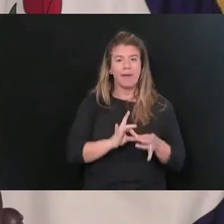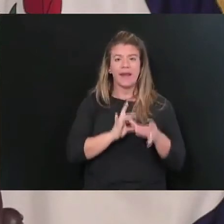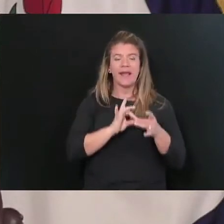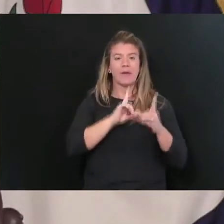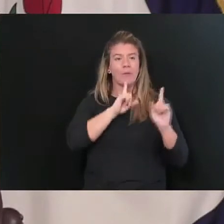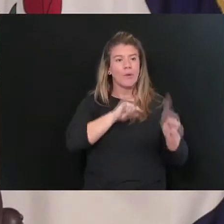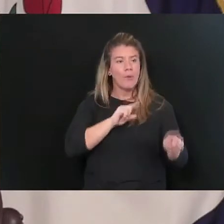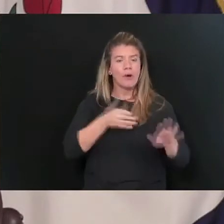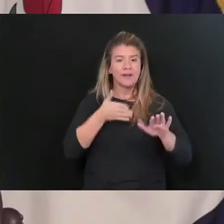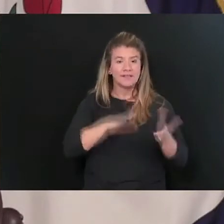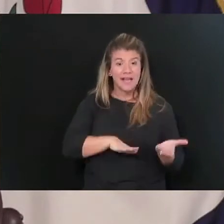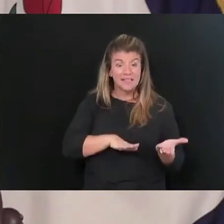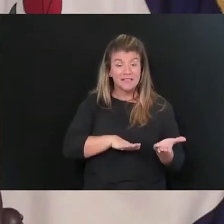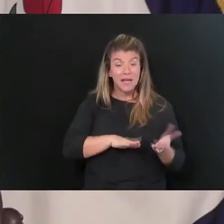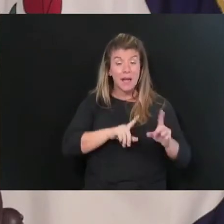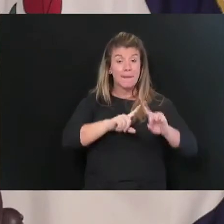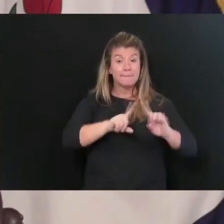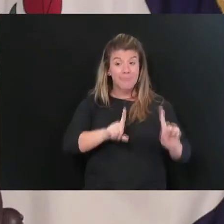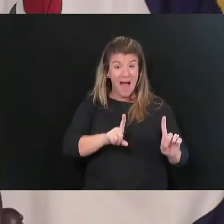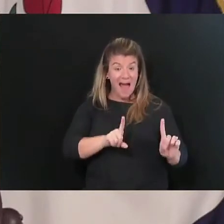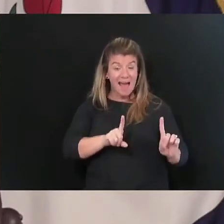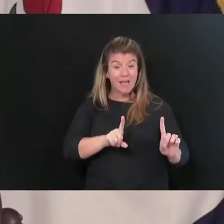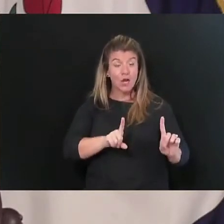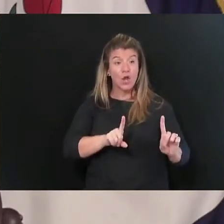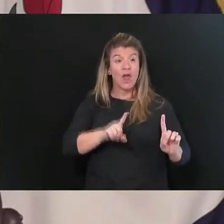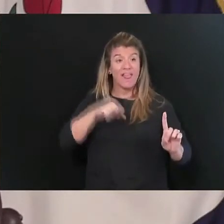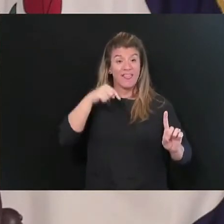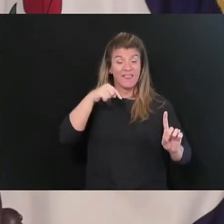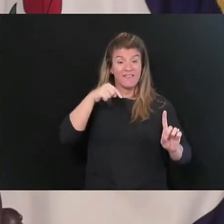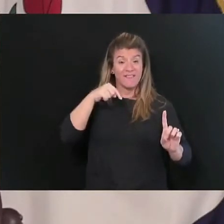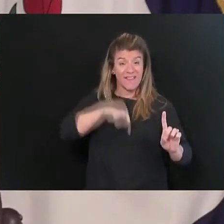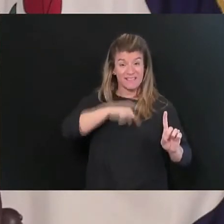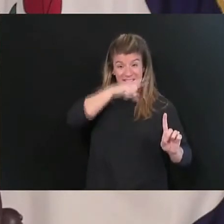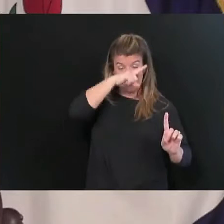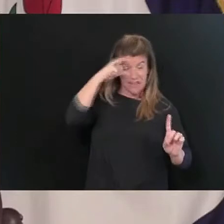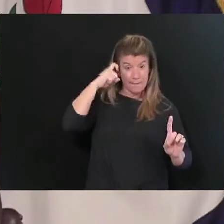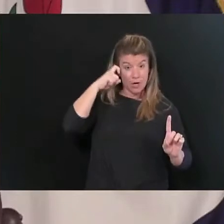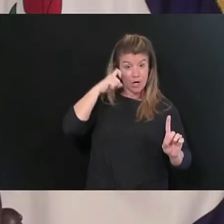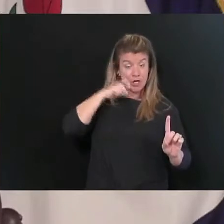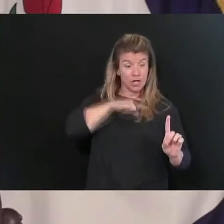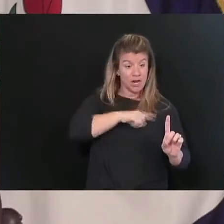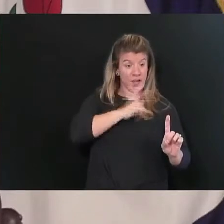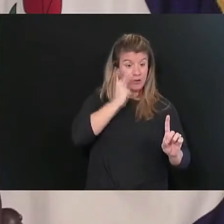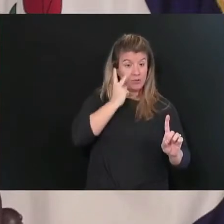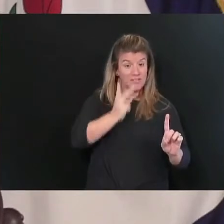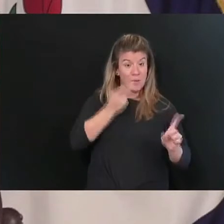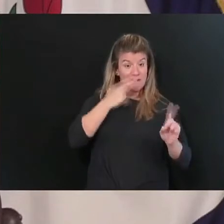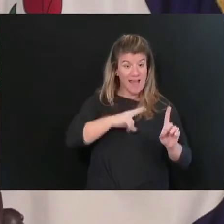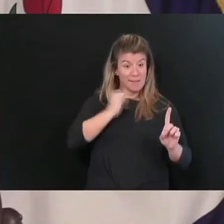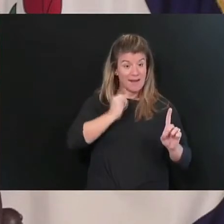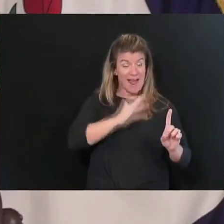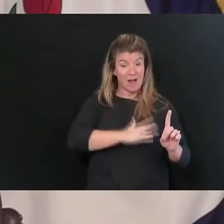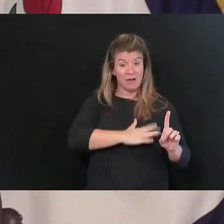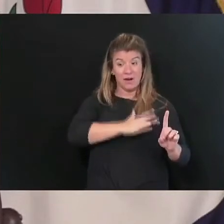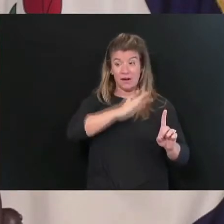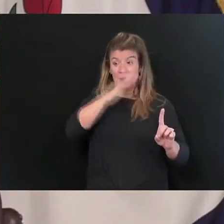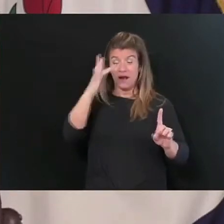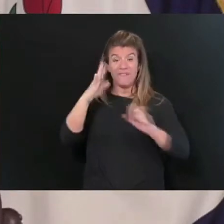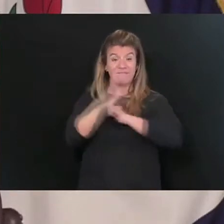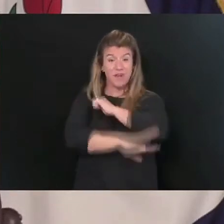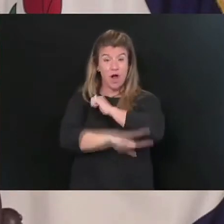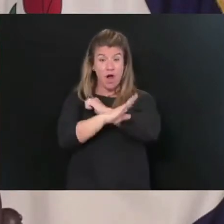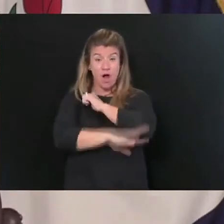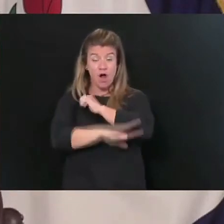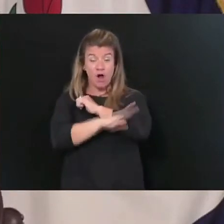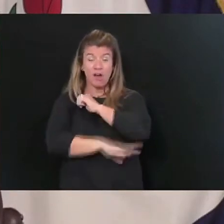the standpoint of where we've been through the summer and where we're going now into the fall, there's